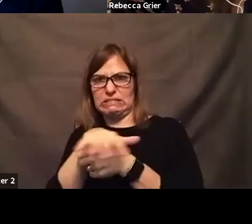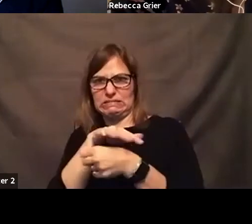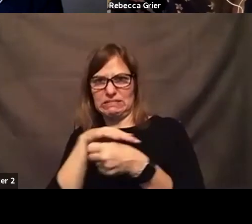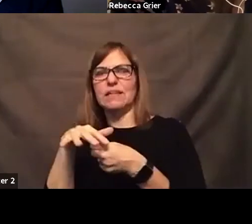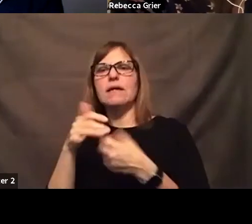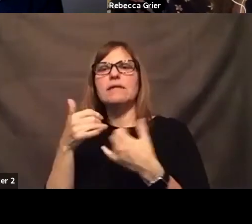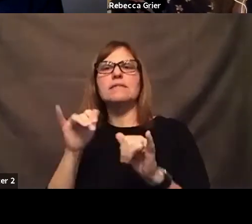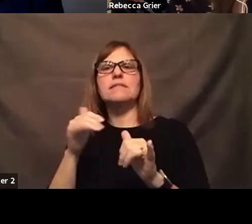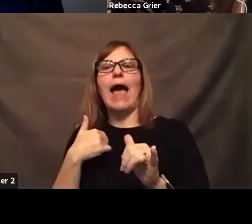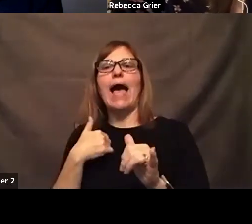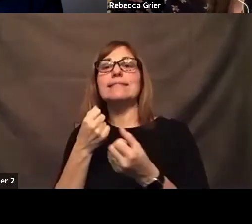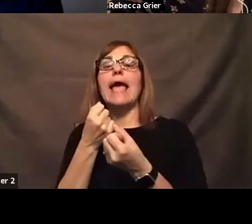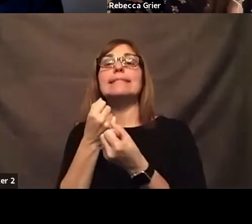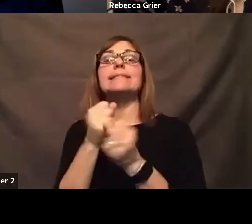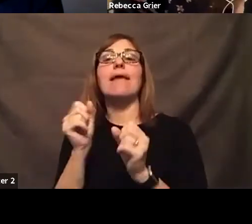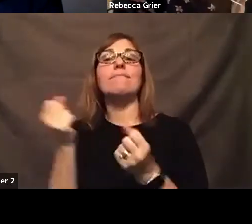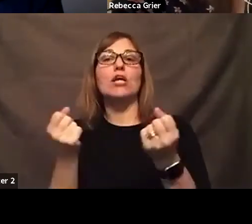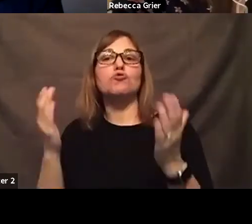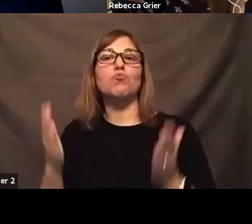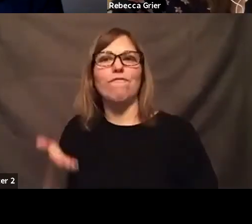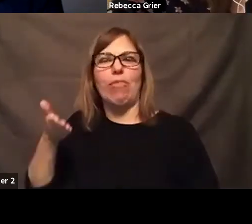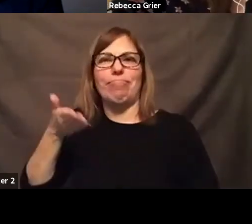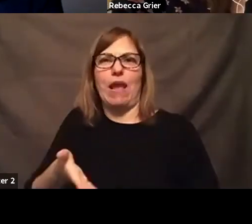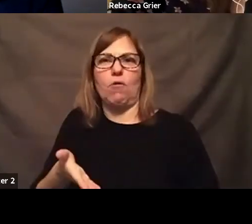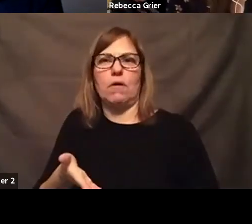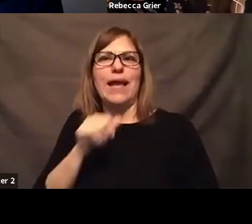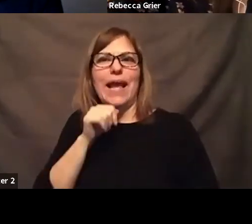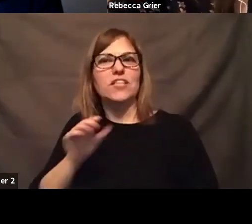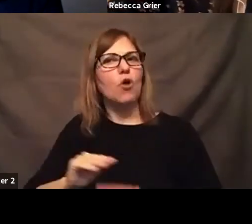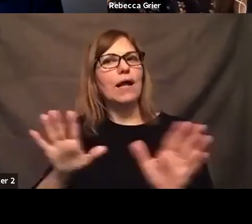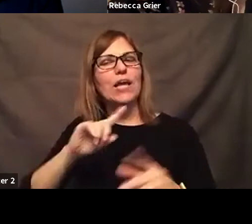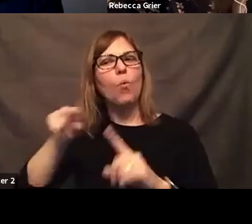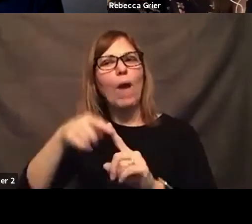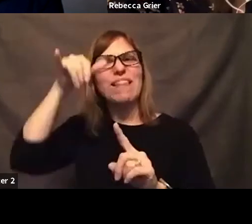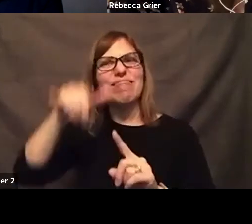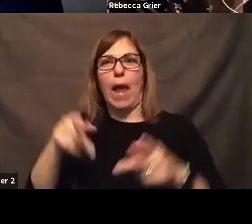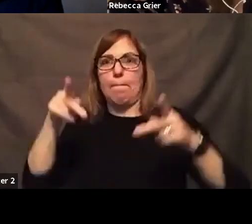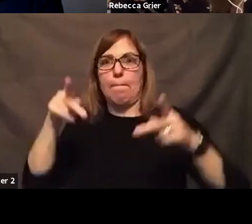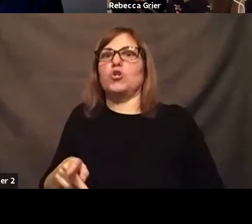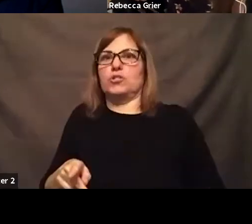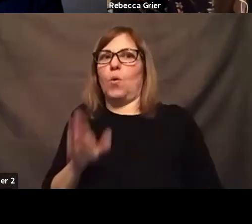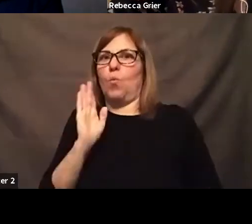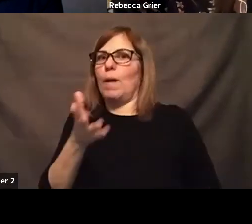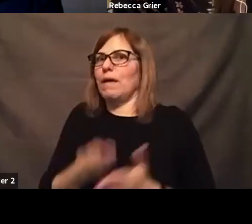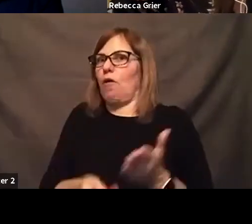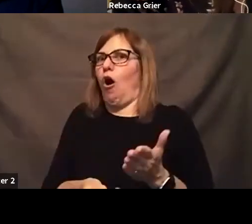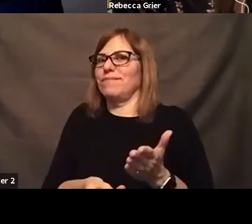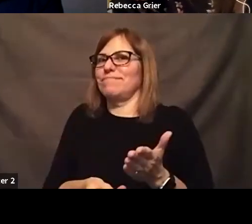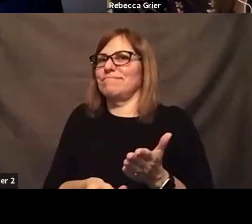safety driver, and right. It is not clear when that safety driver is going to go away.